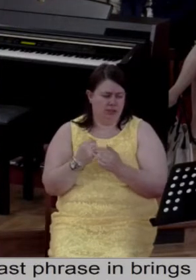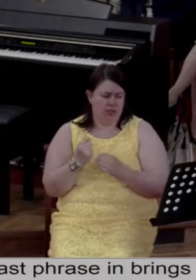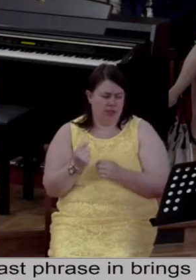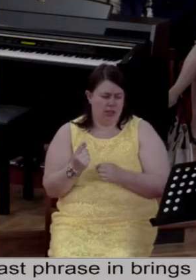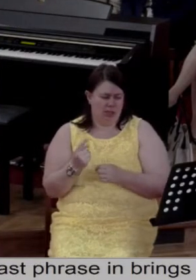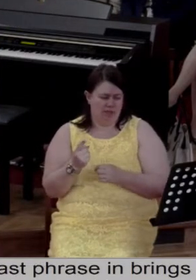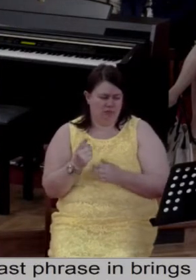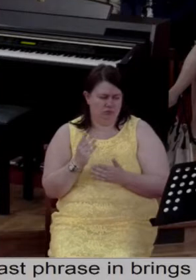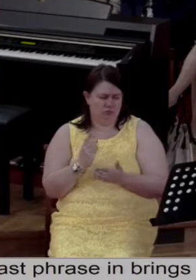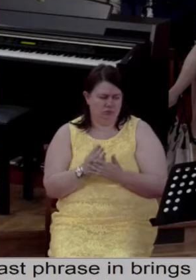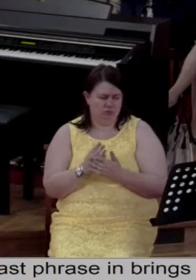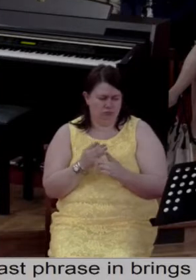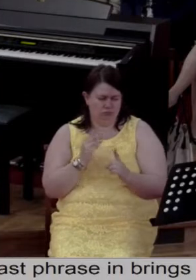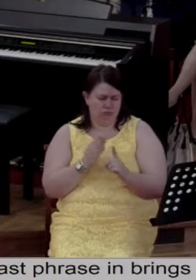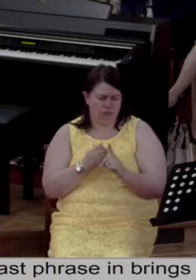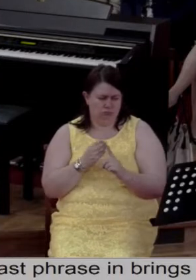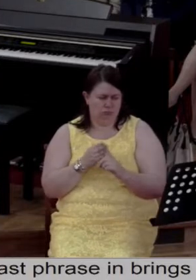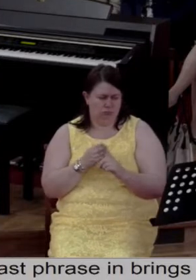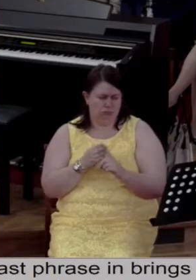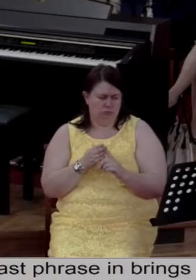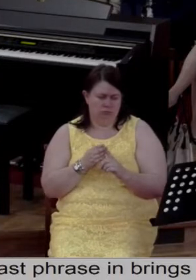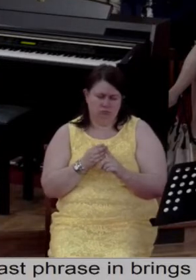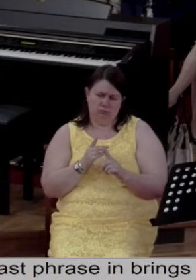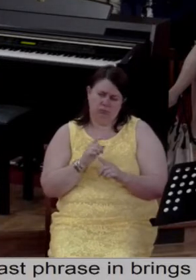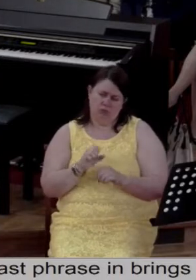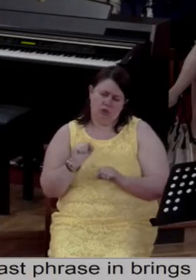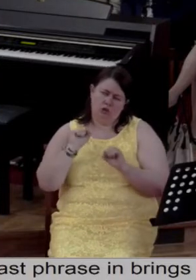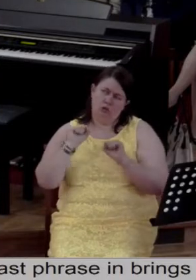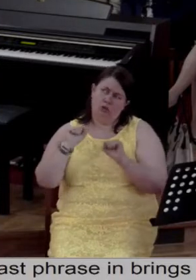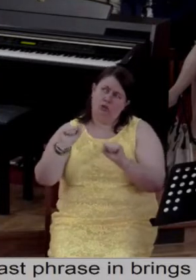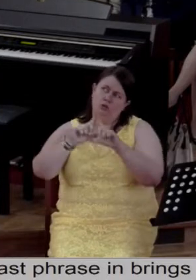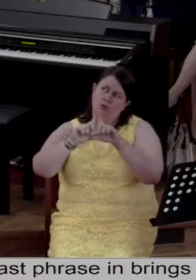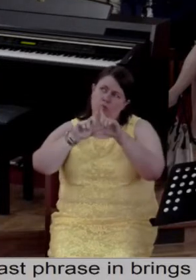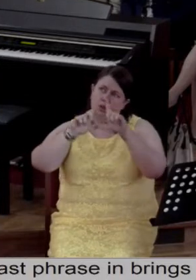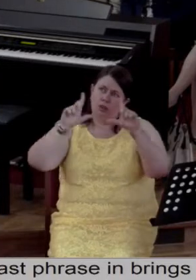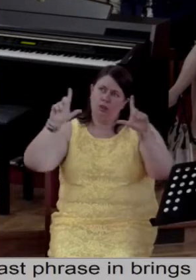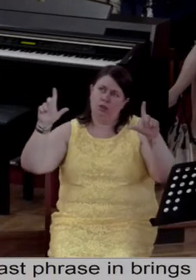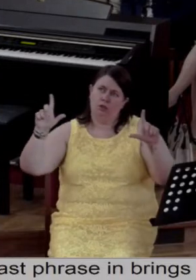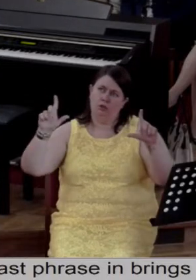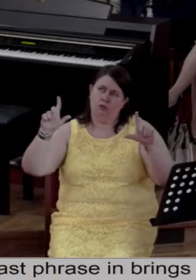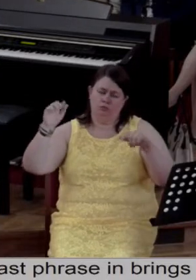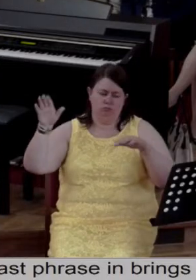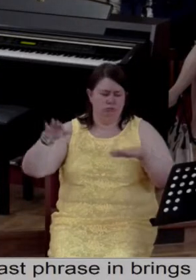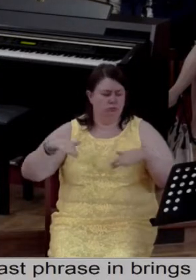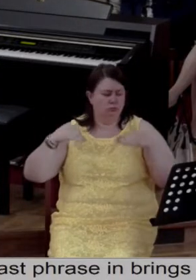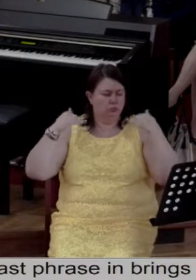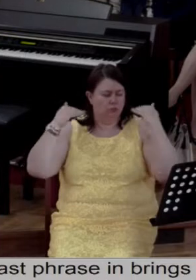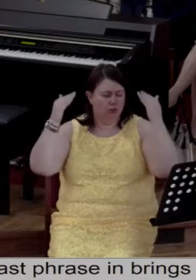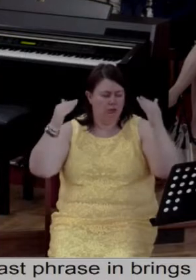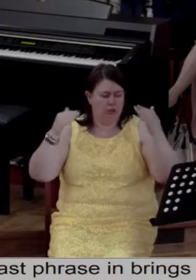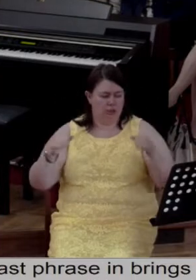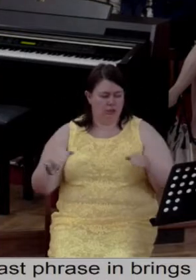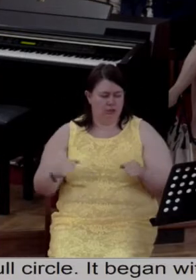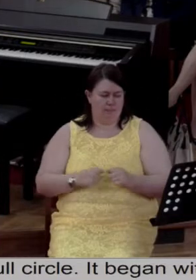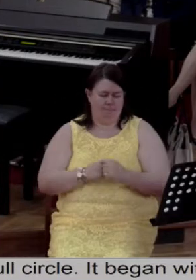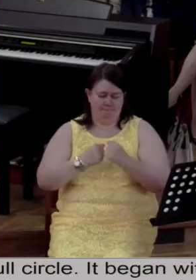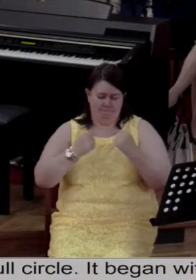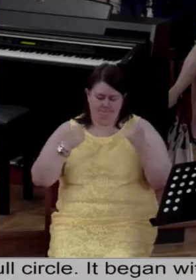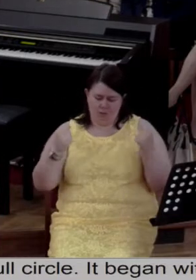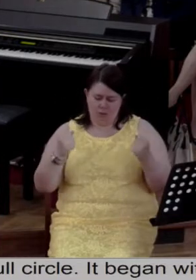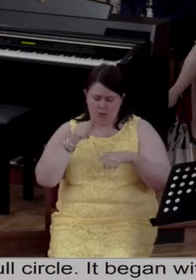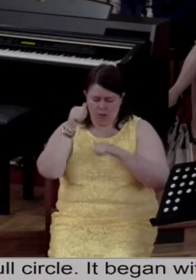it to that last phrase in the Lord's Prayer. Yours, Lord, is the greatness and the power and the